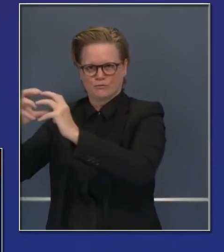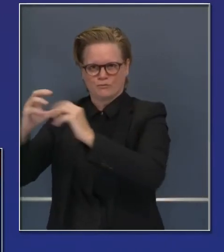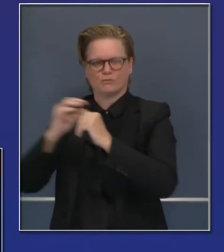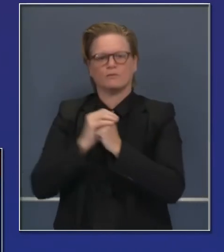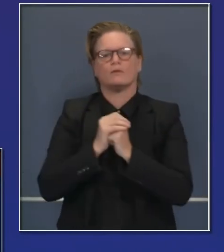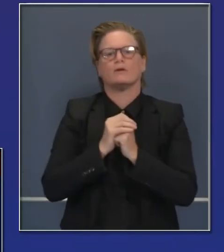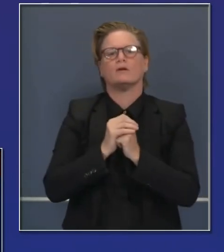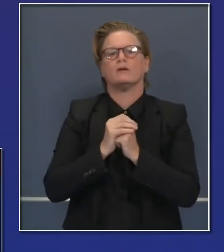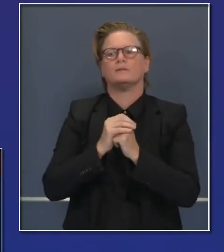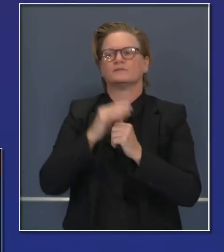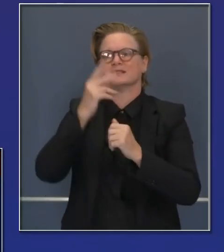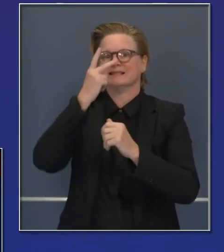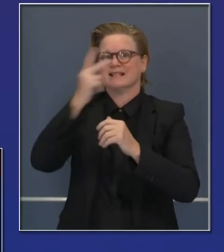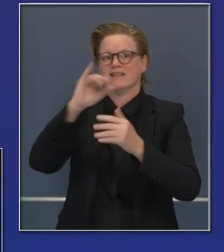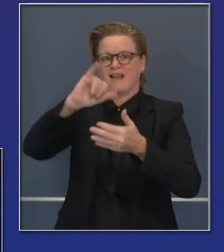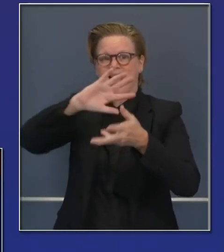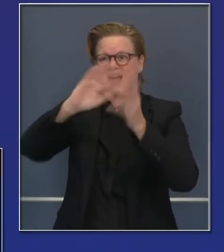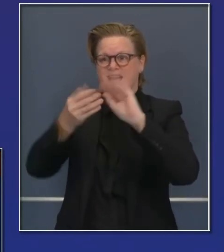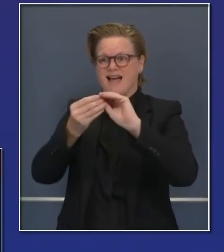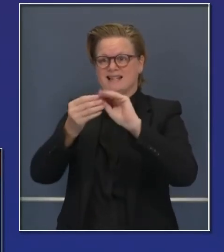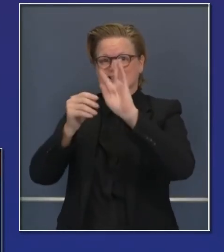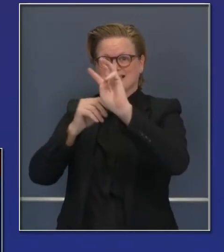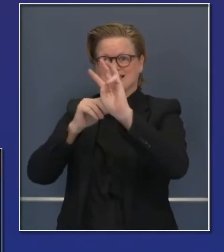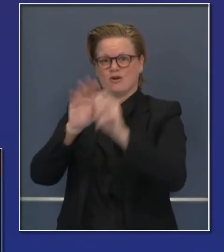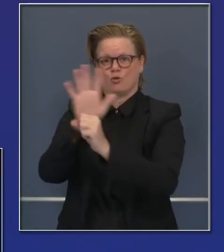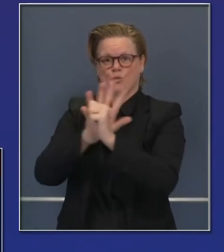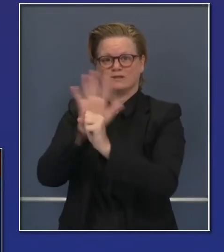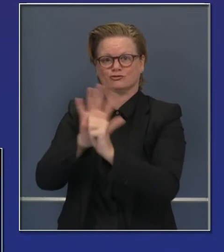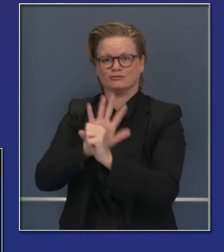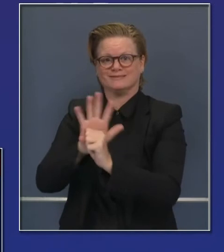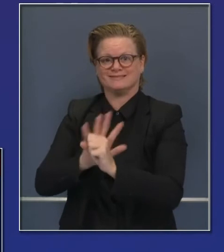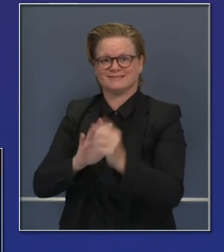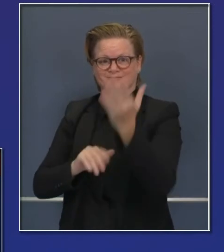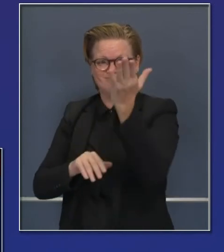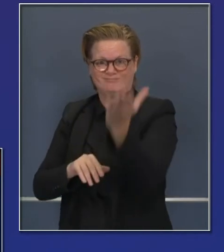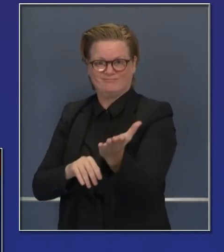In fact, I think if I can quickly add up, it's roughly